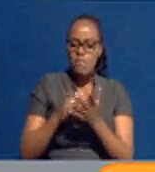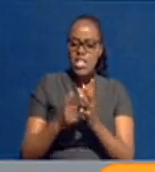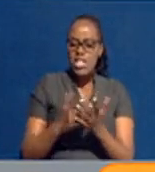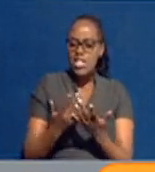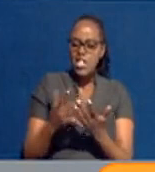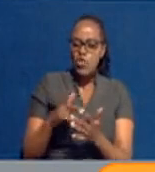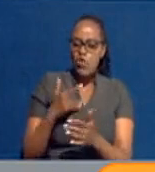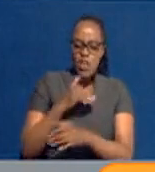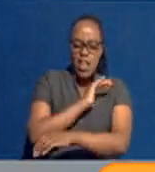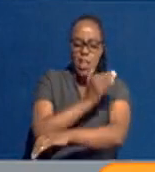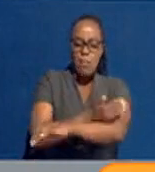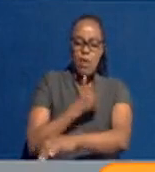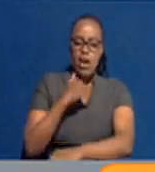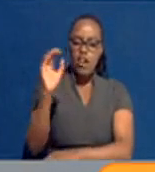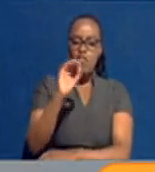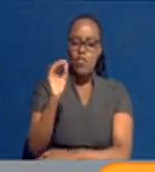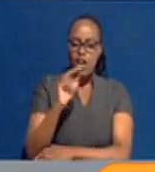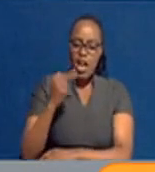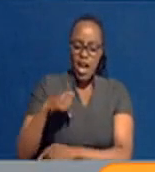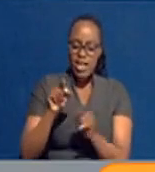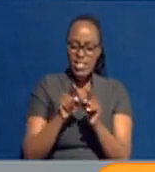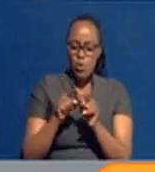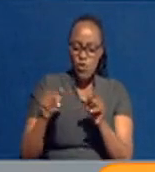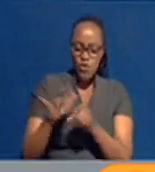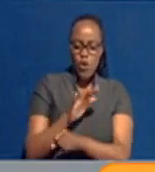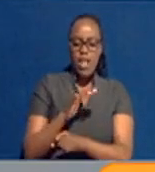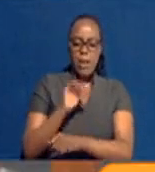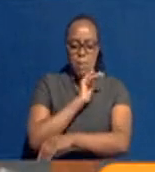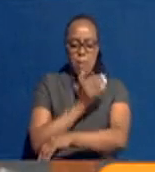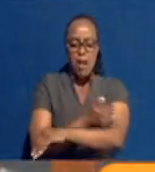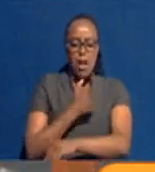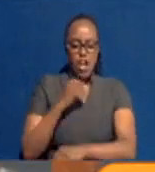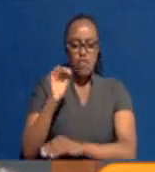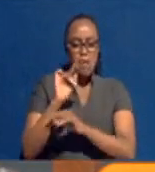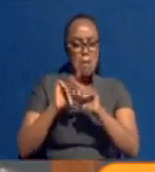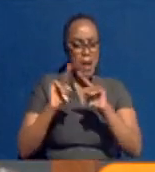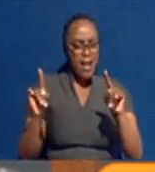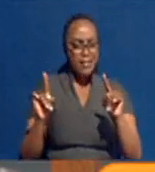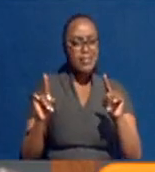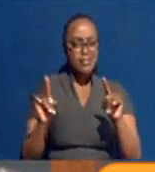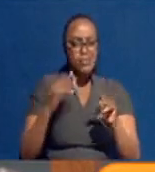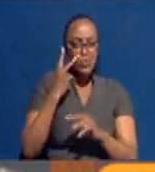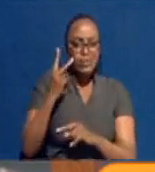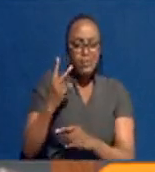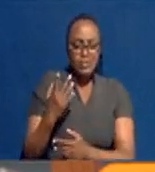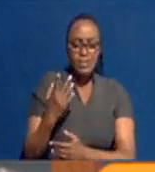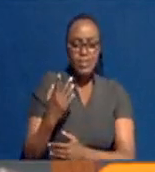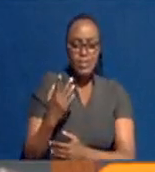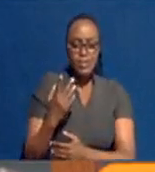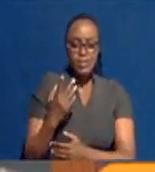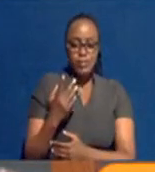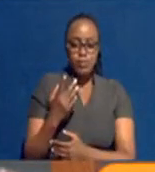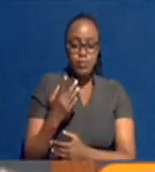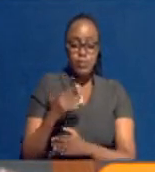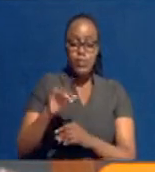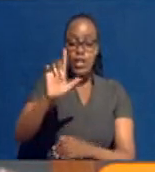are not entirely helpless. We are not entirely toothless. Because you see, what